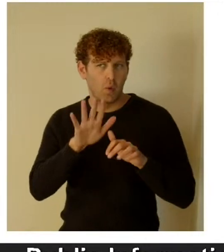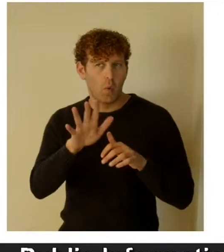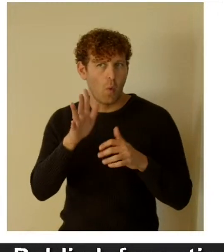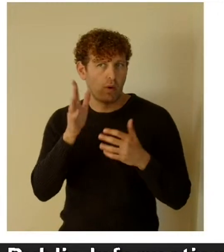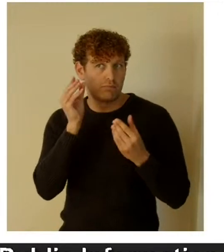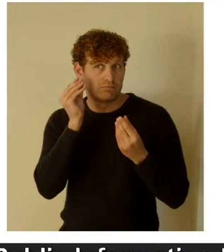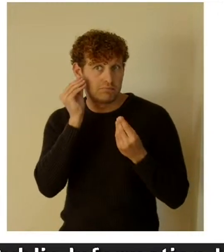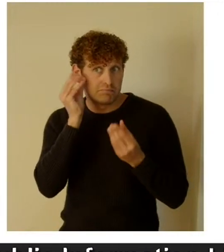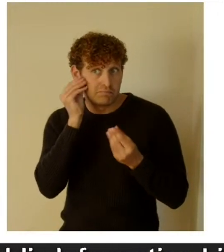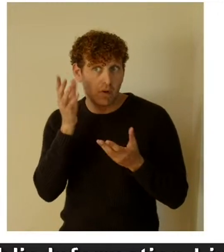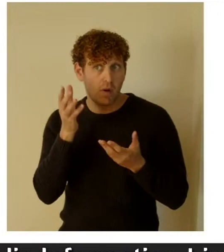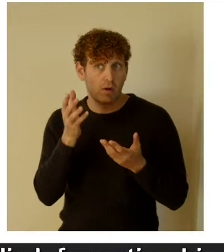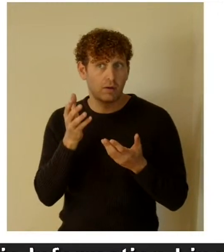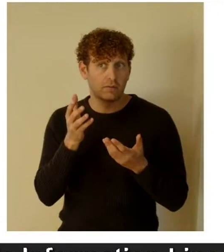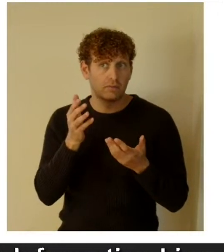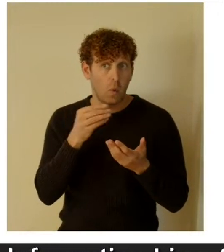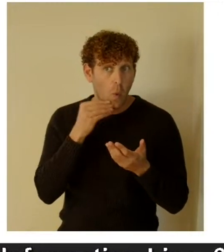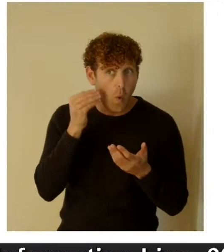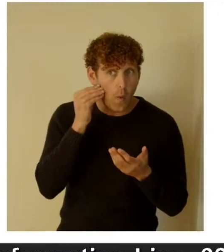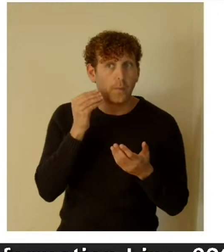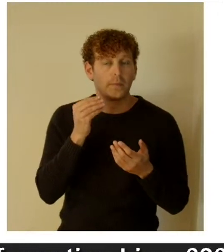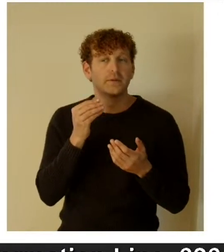warning. Again, that's